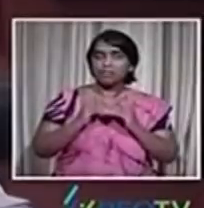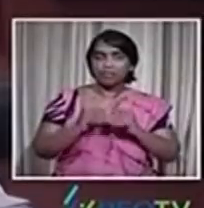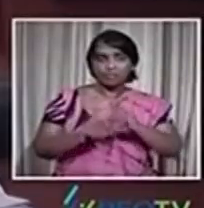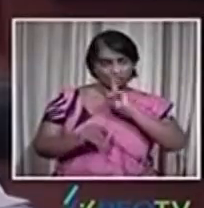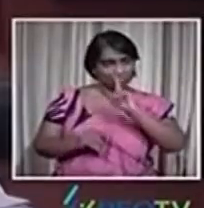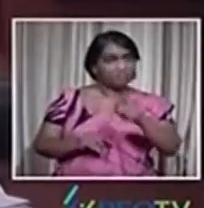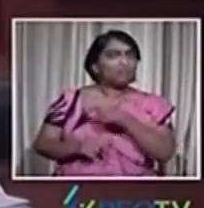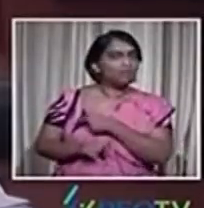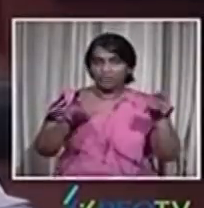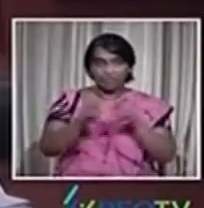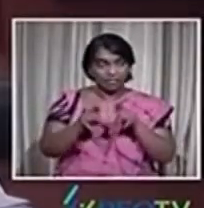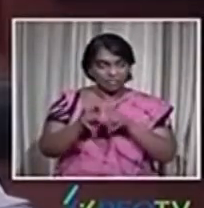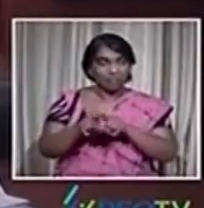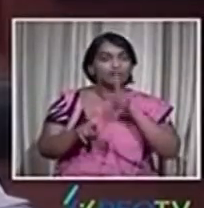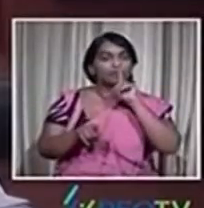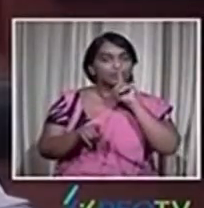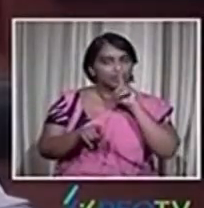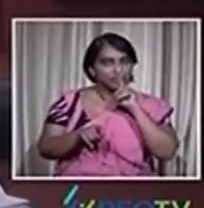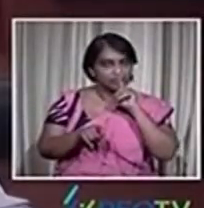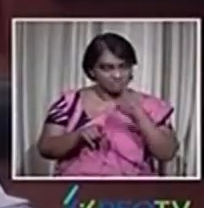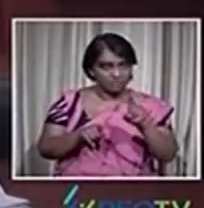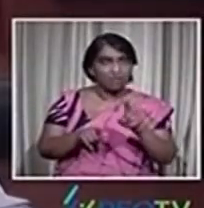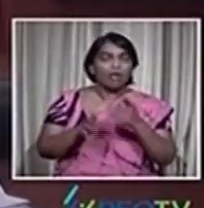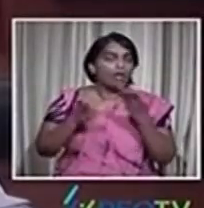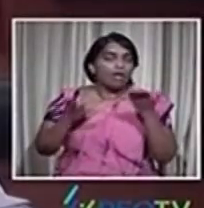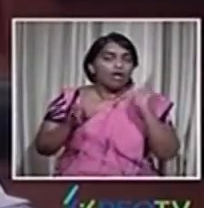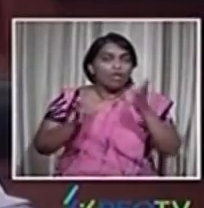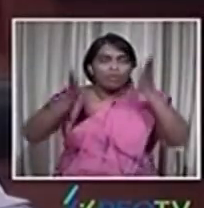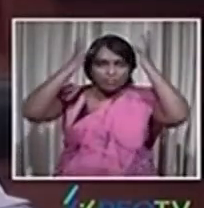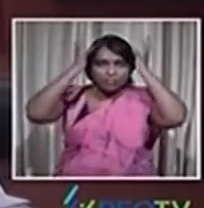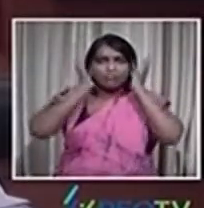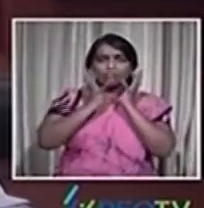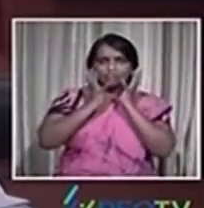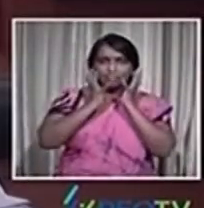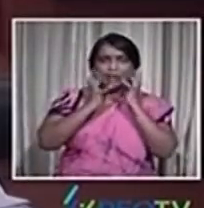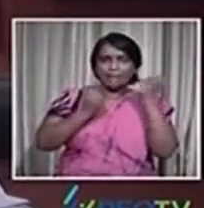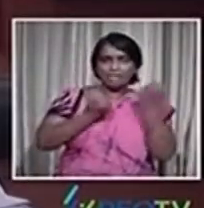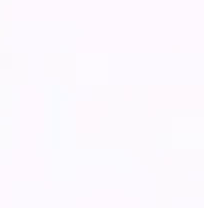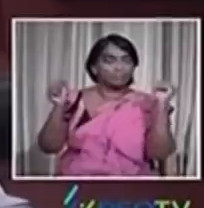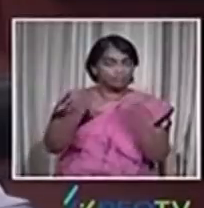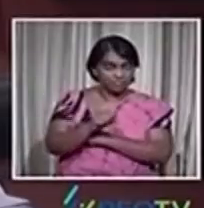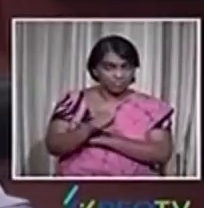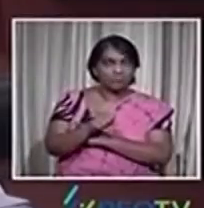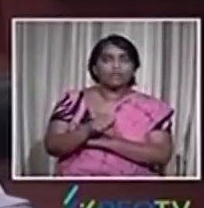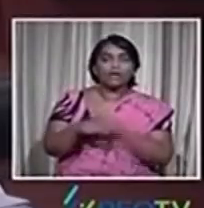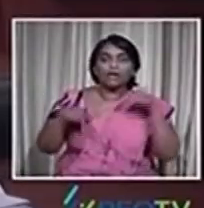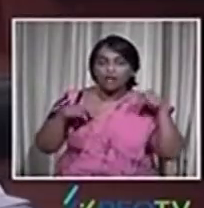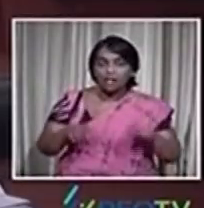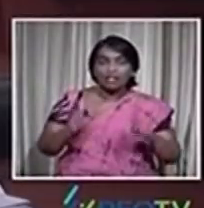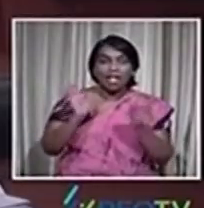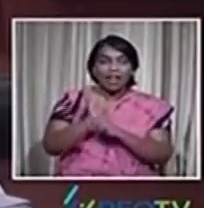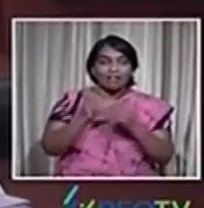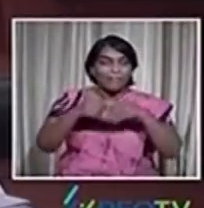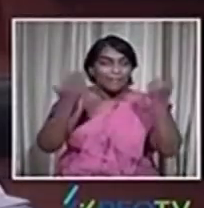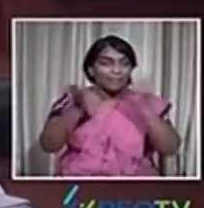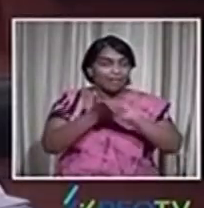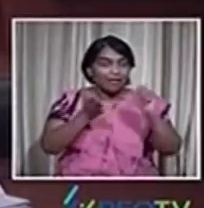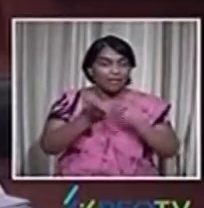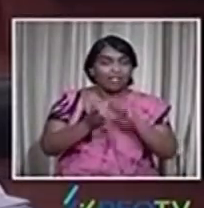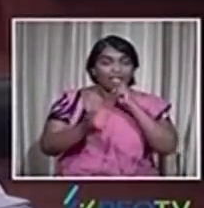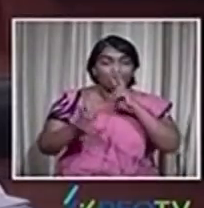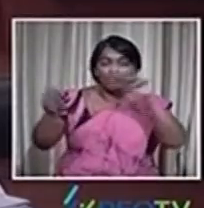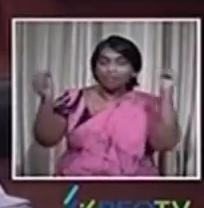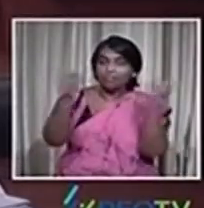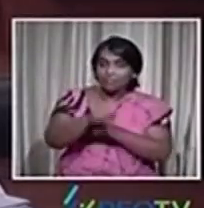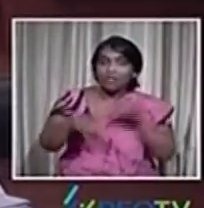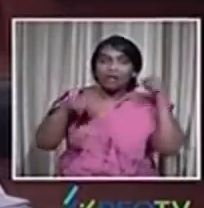at the time is at the helm now. He's a vengeful man. That is why we have ensured our own security. Do you think we do not consider our